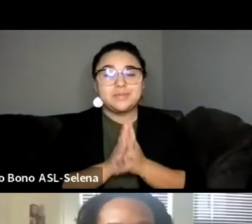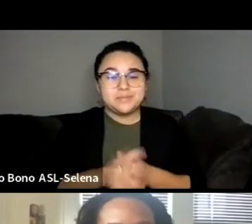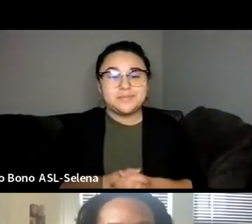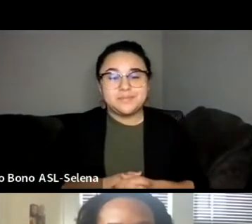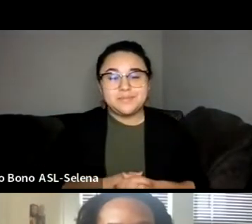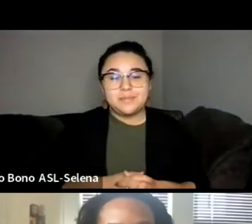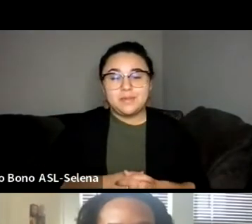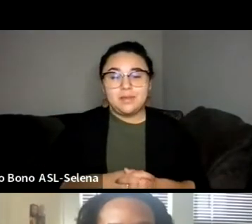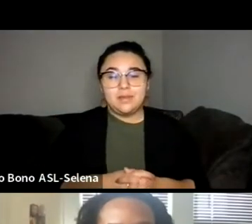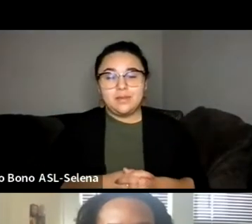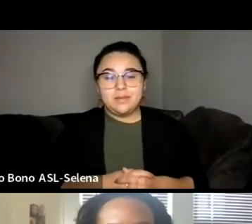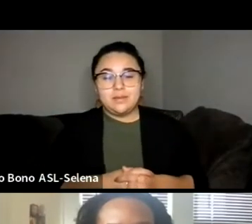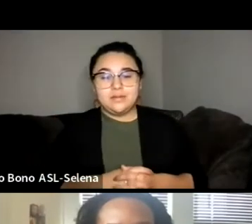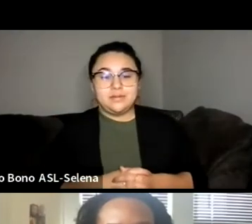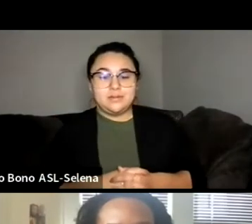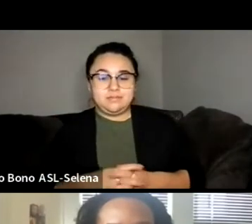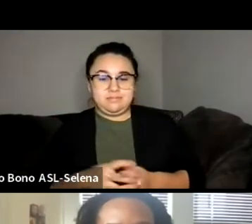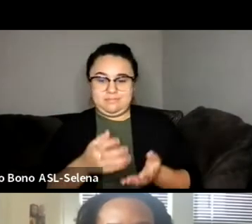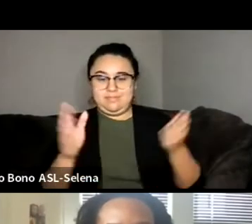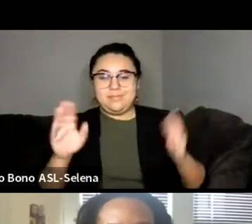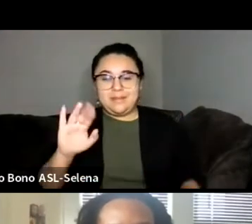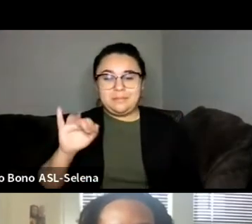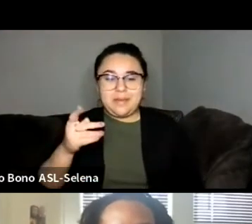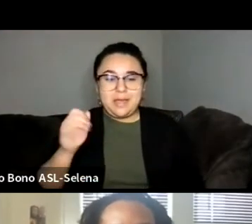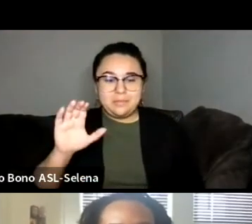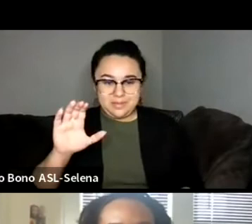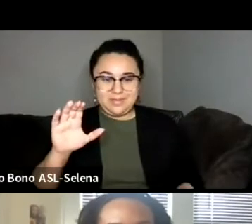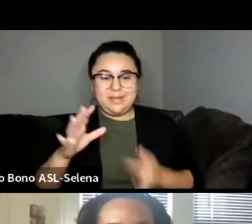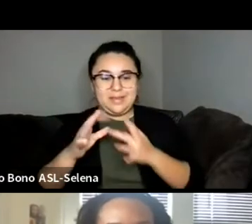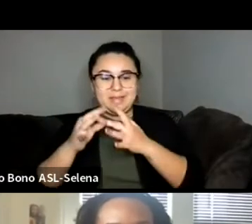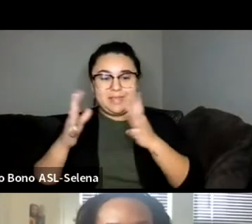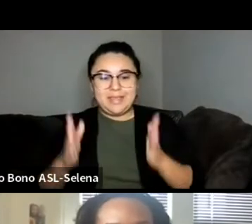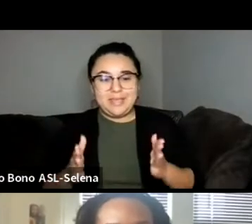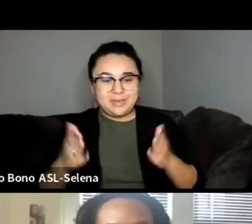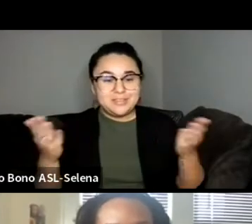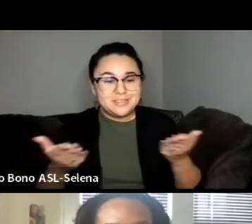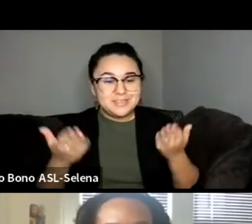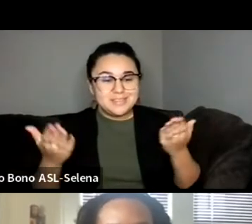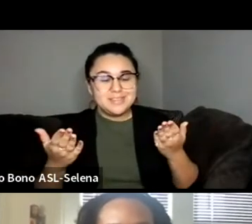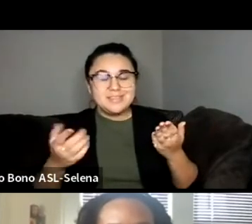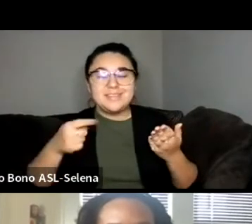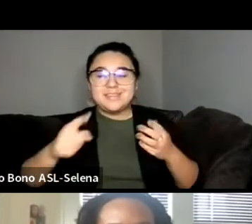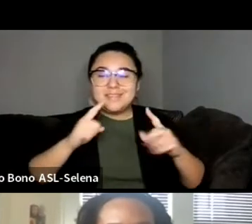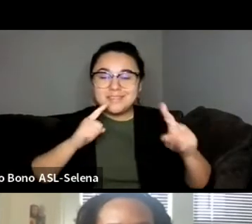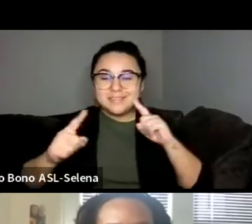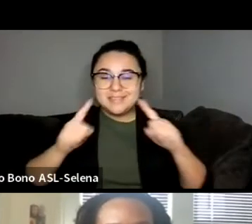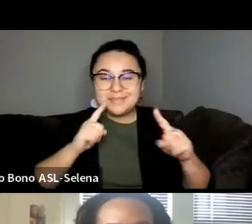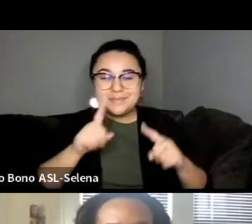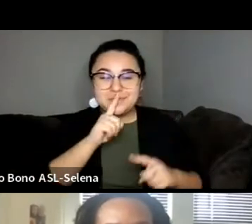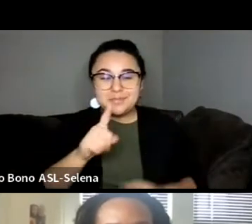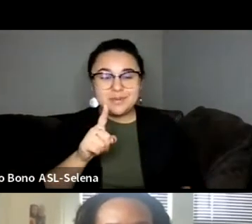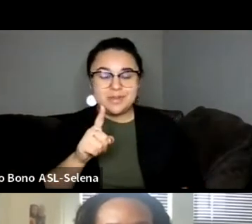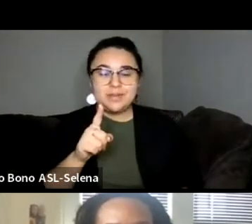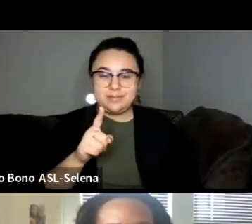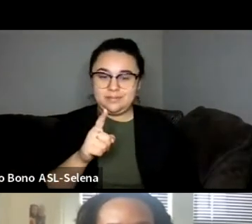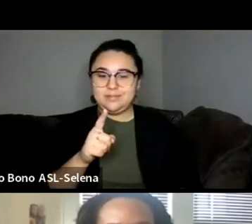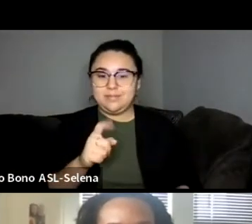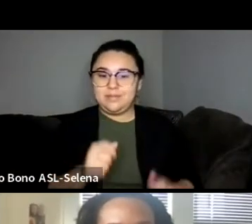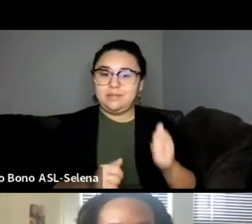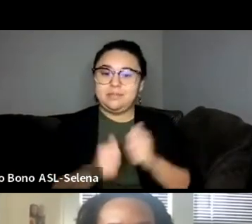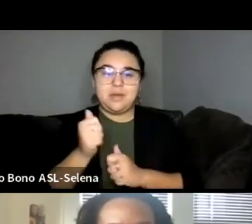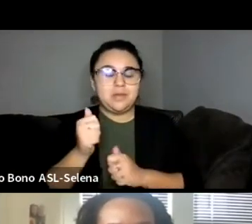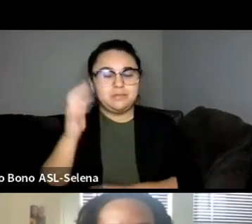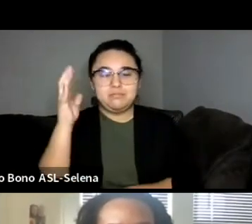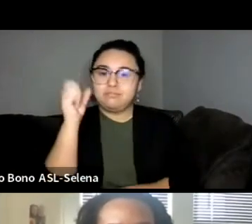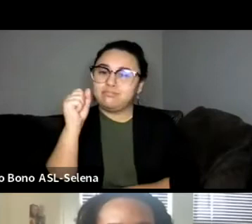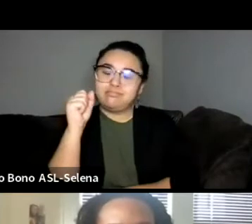for BIPOC leaders in this space. And this conversation is with some of the most groundbreaking